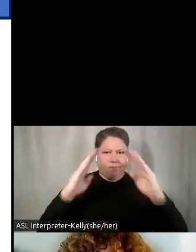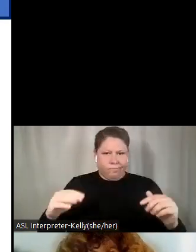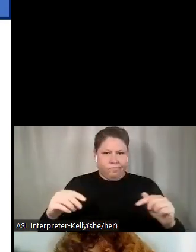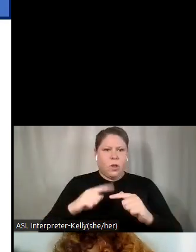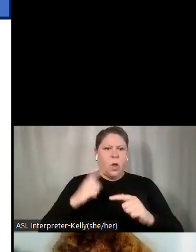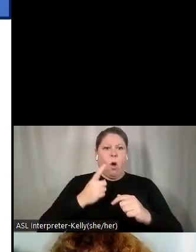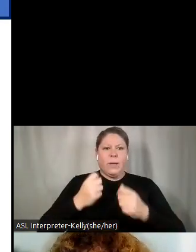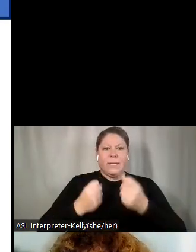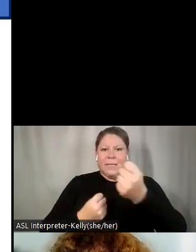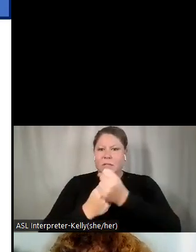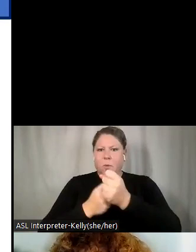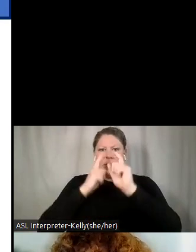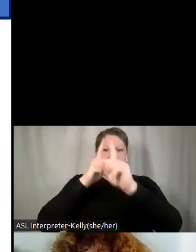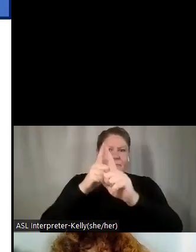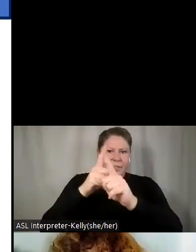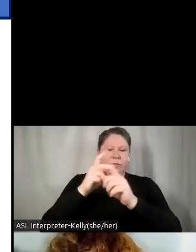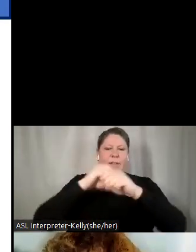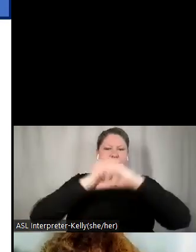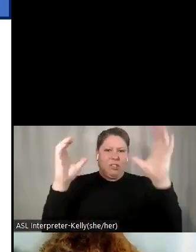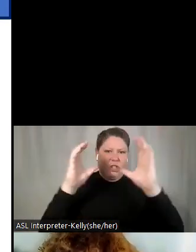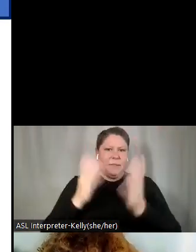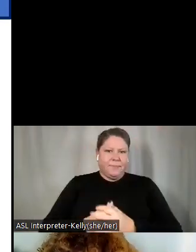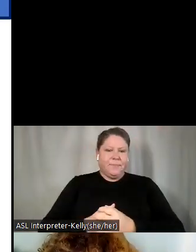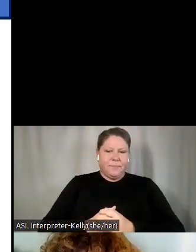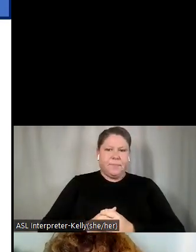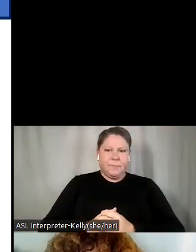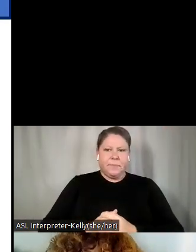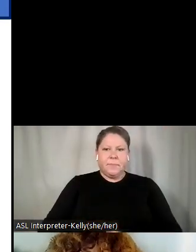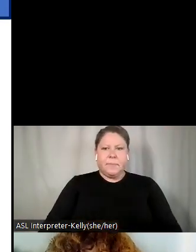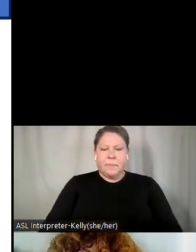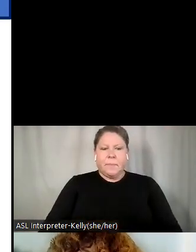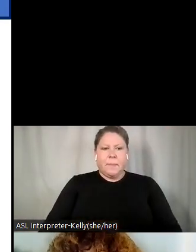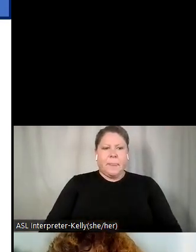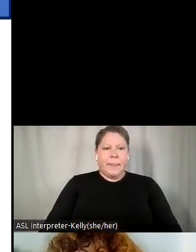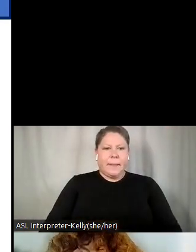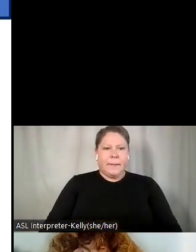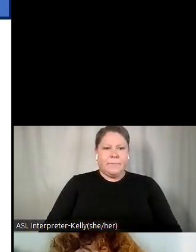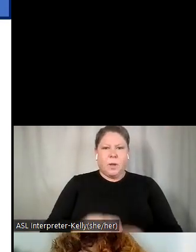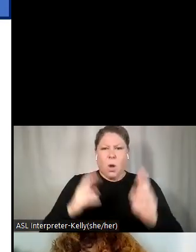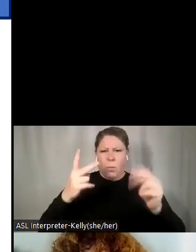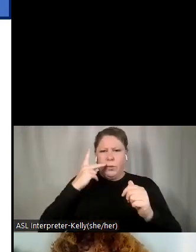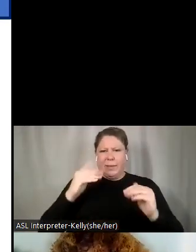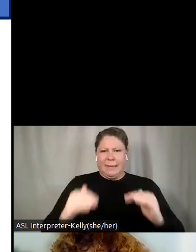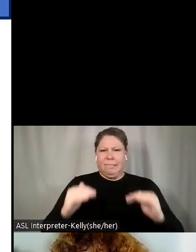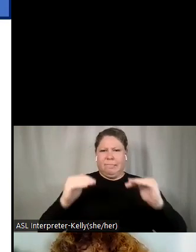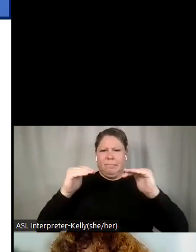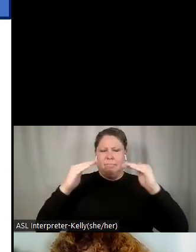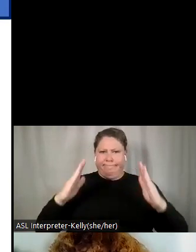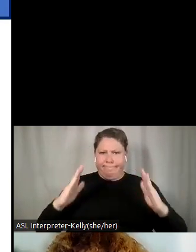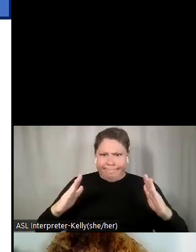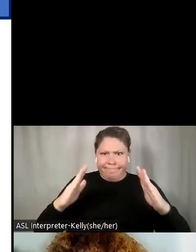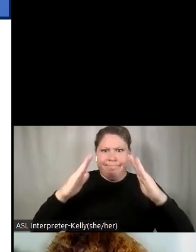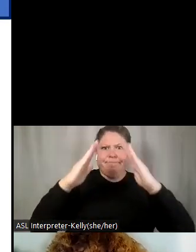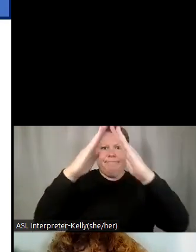mission and the vision of the organization, which you saw on the strategic map as well. So hopefully you see the through line there of all of these different methods